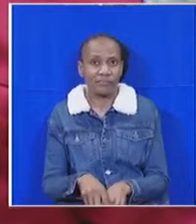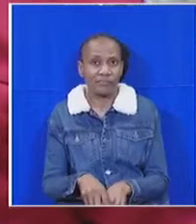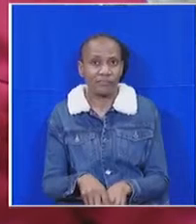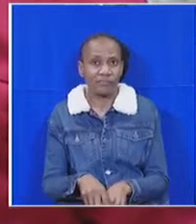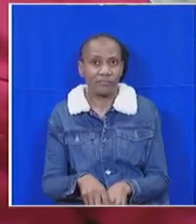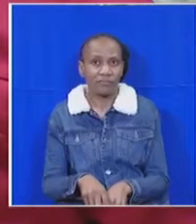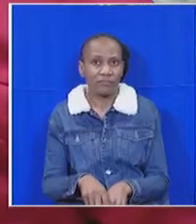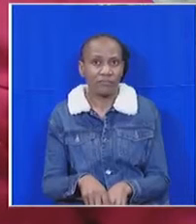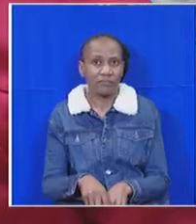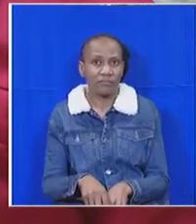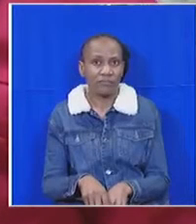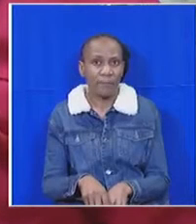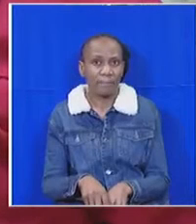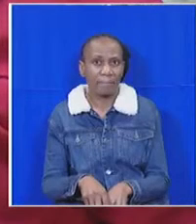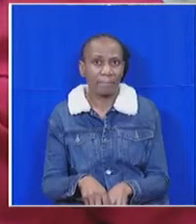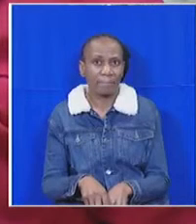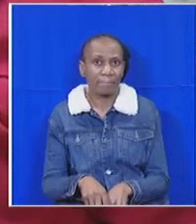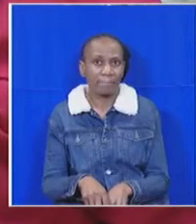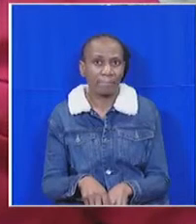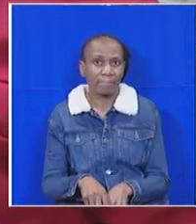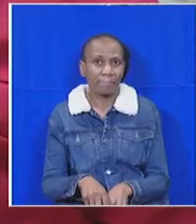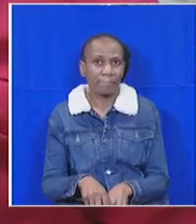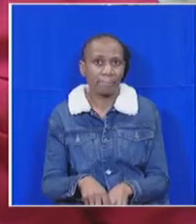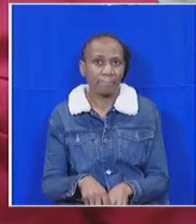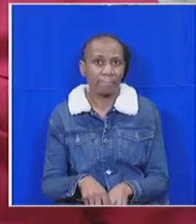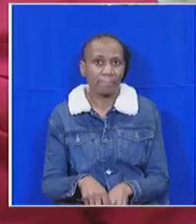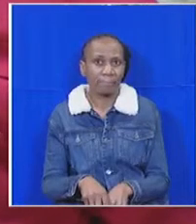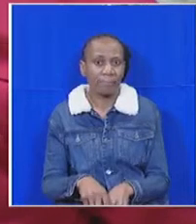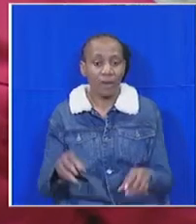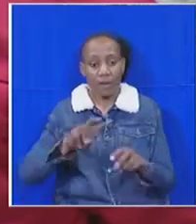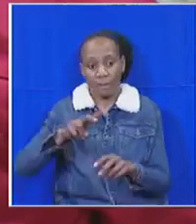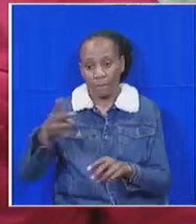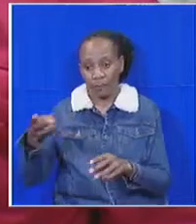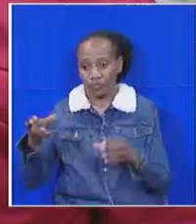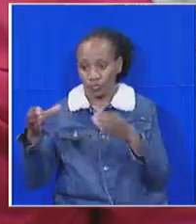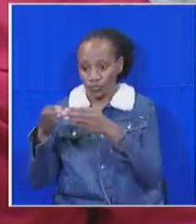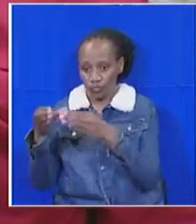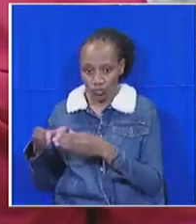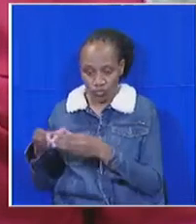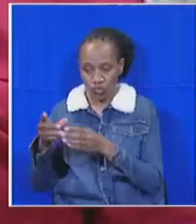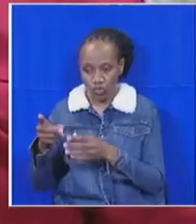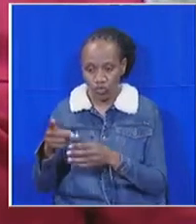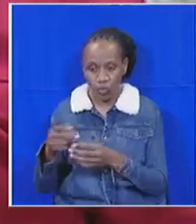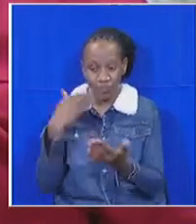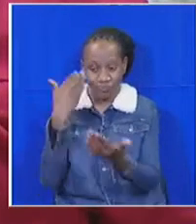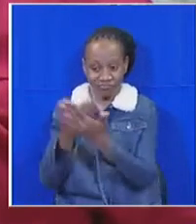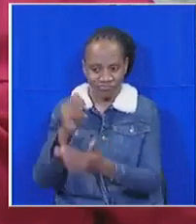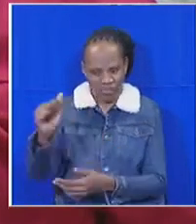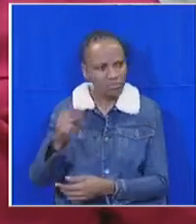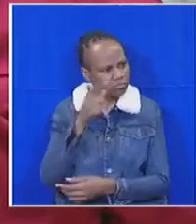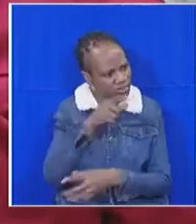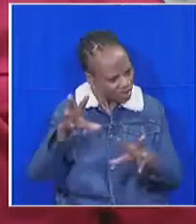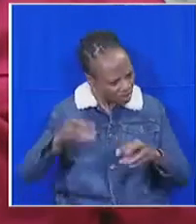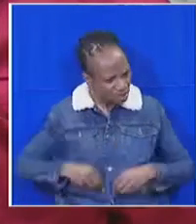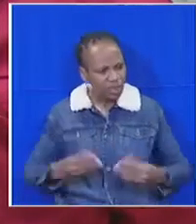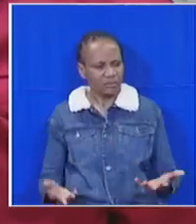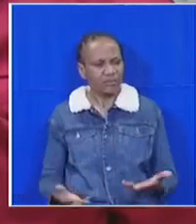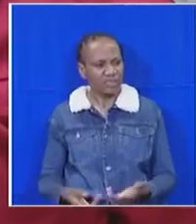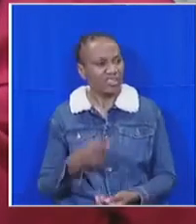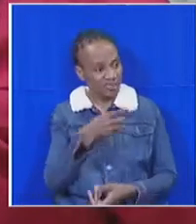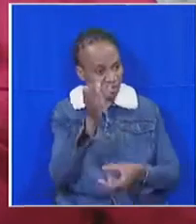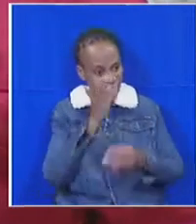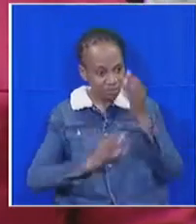Take the instruction and the recommendation from the opposition chief whip. Otherwise, what you are saying has nothing to do with